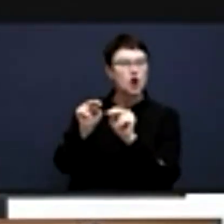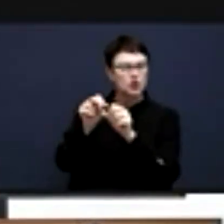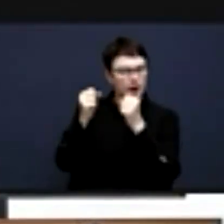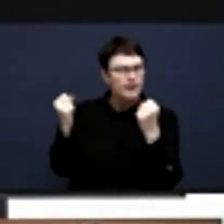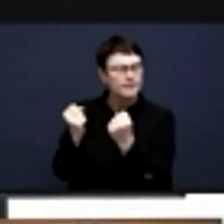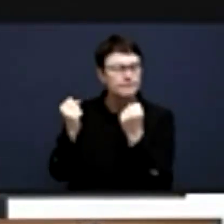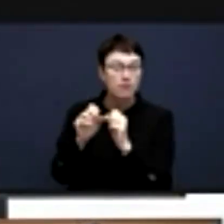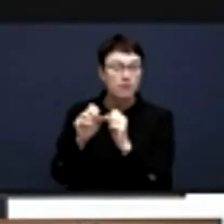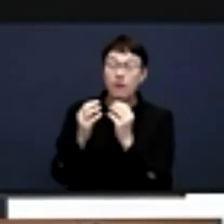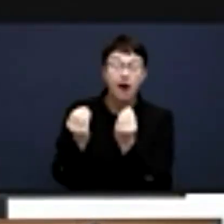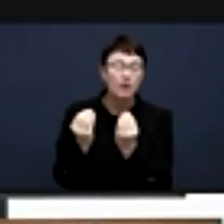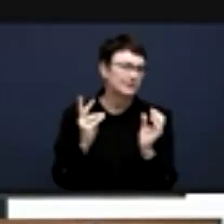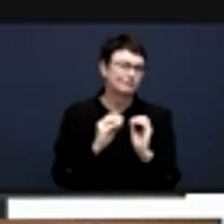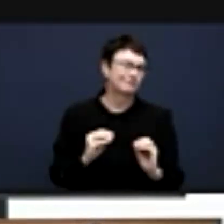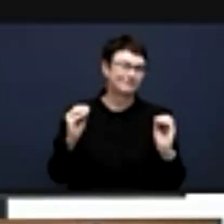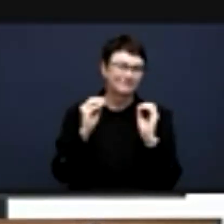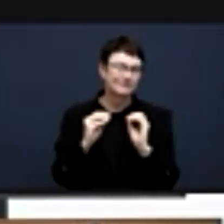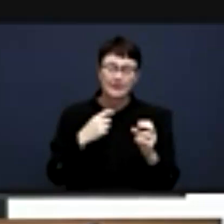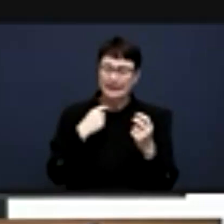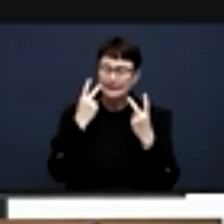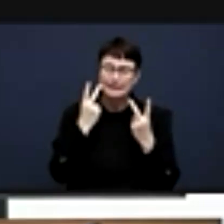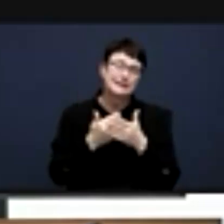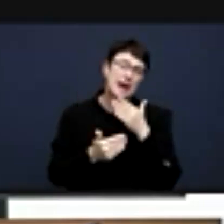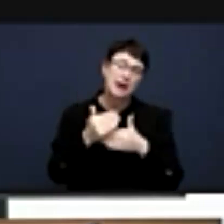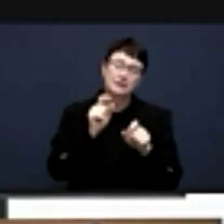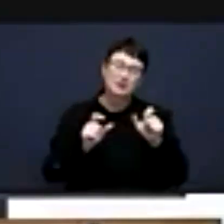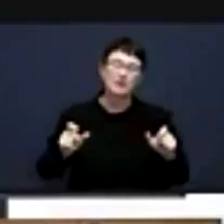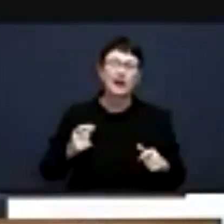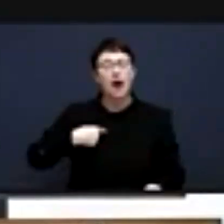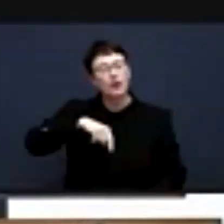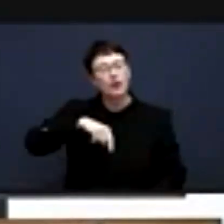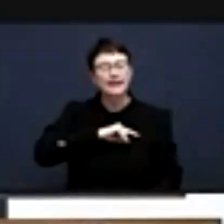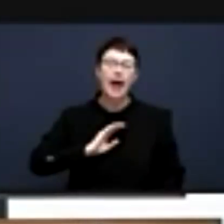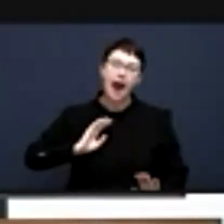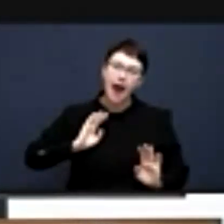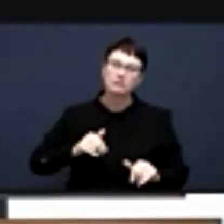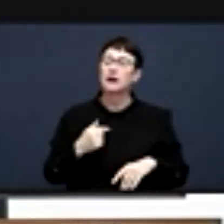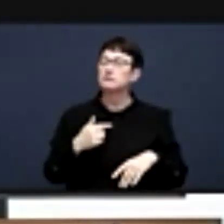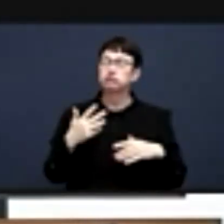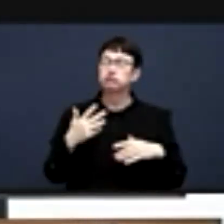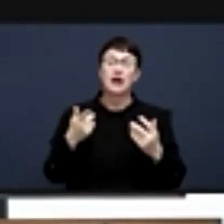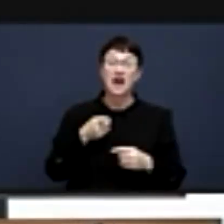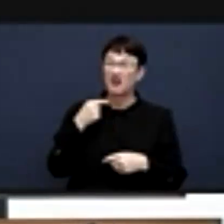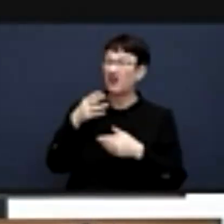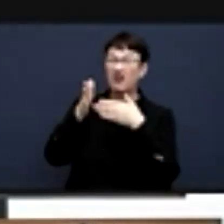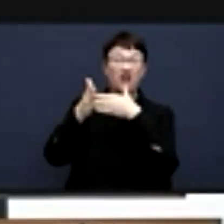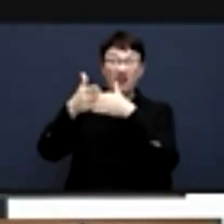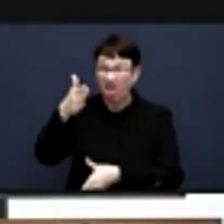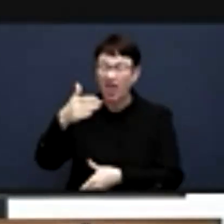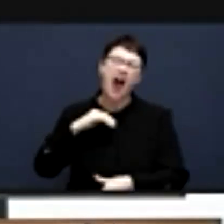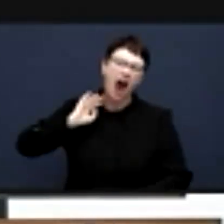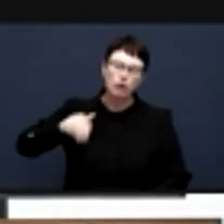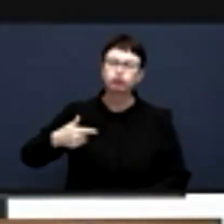for redress, because people with disabilities, we tend to be very resilient and find other ways to access or to